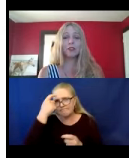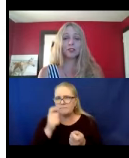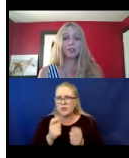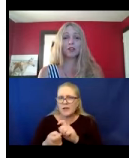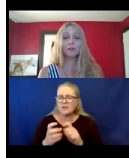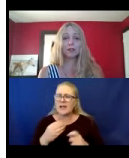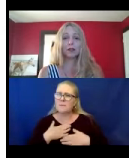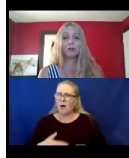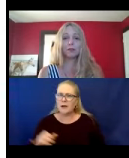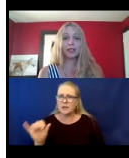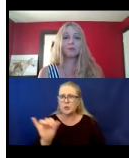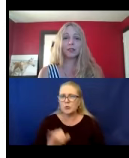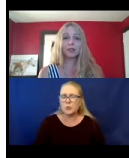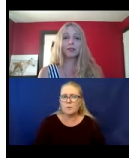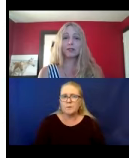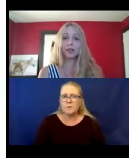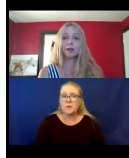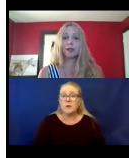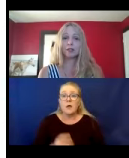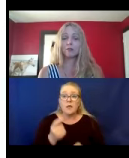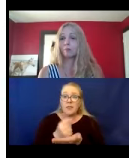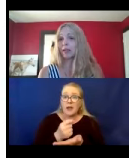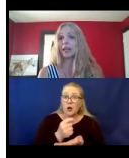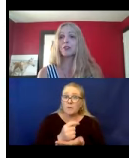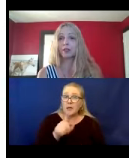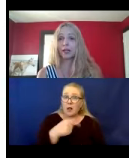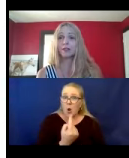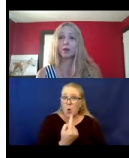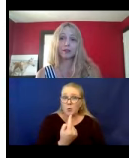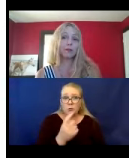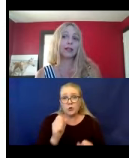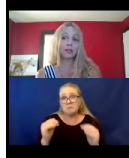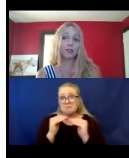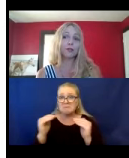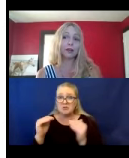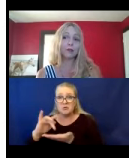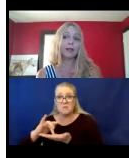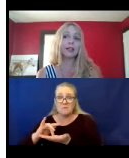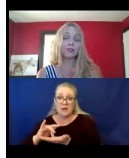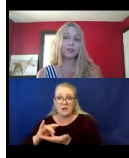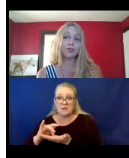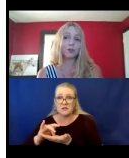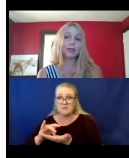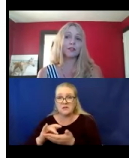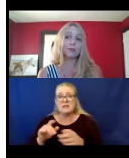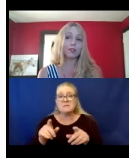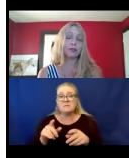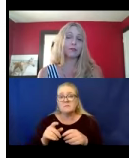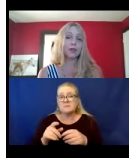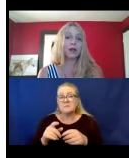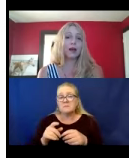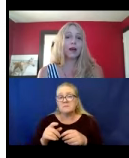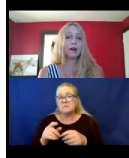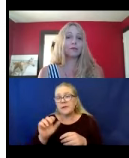Often with just therapy alone, they can be the same as medication, antidepressant medication or other medications to treat the